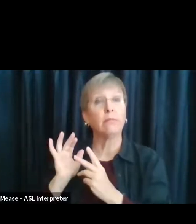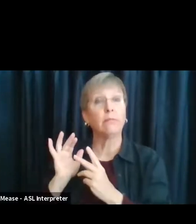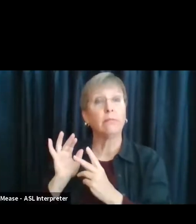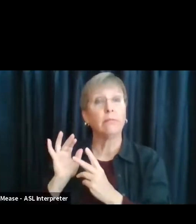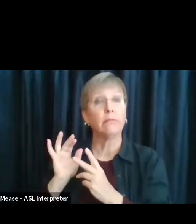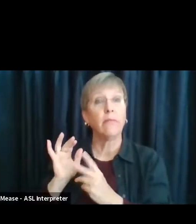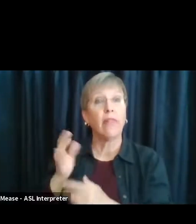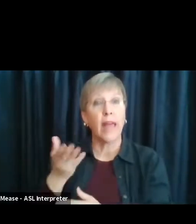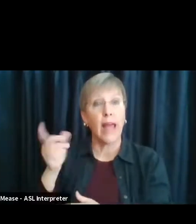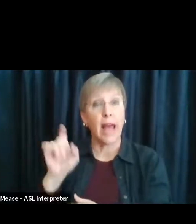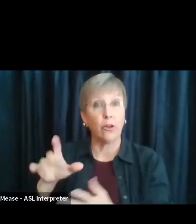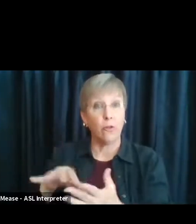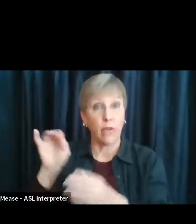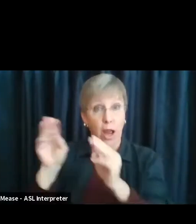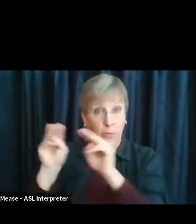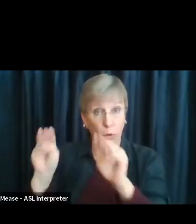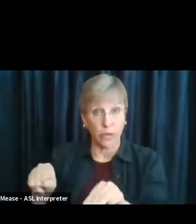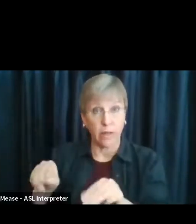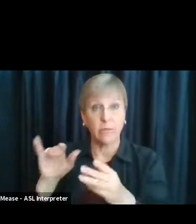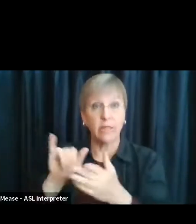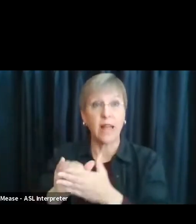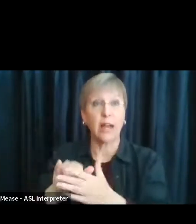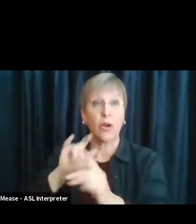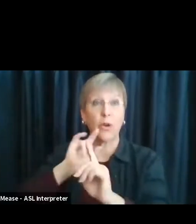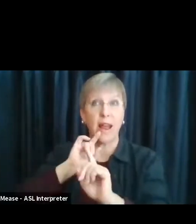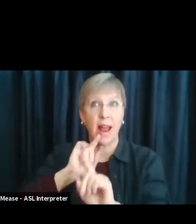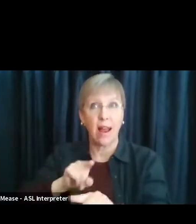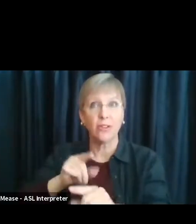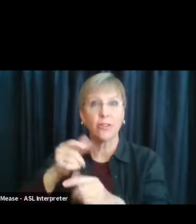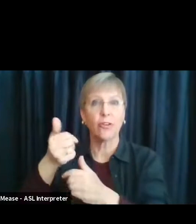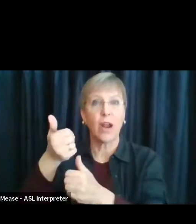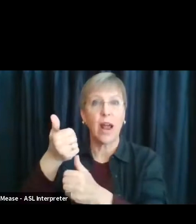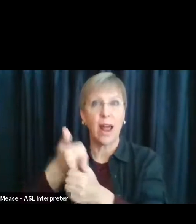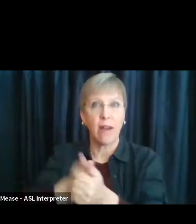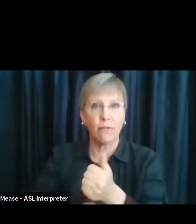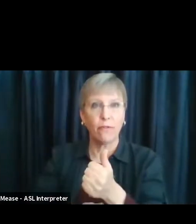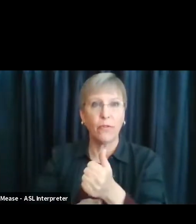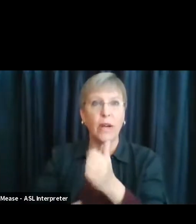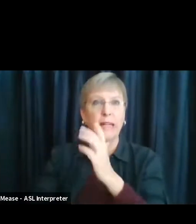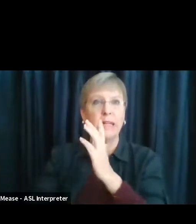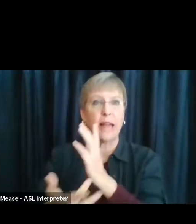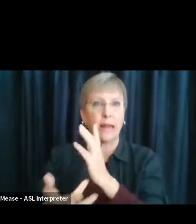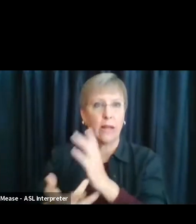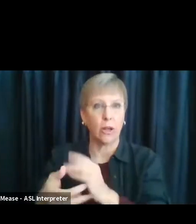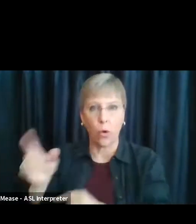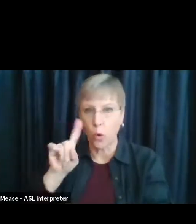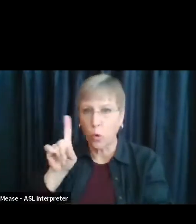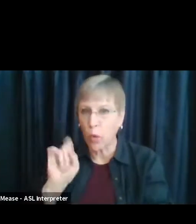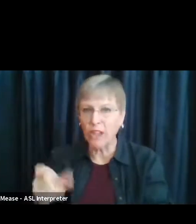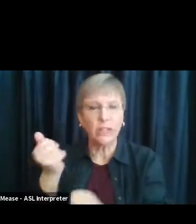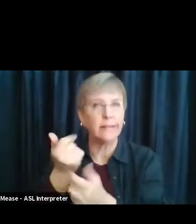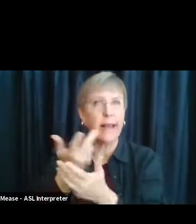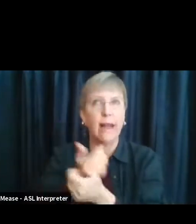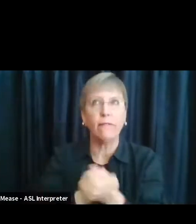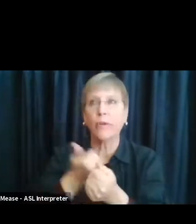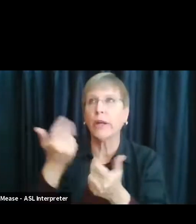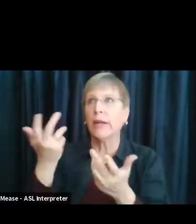to find a museum that could answer every technical questions, every